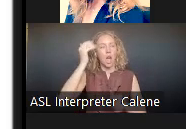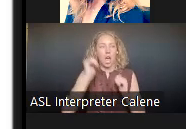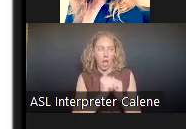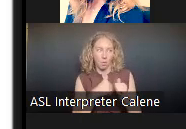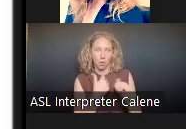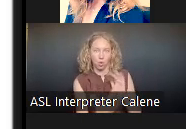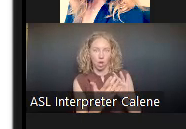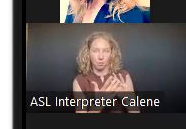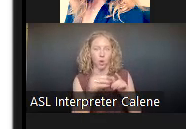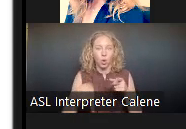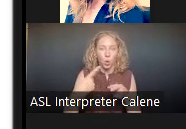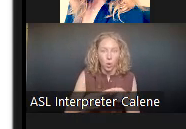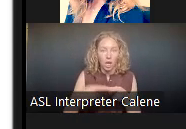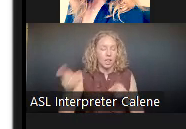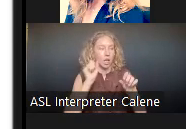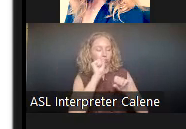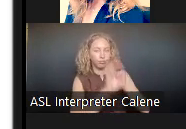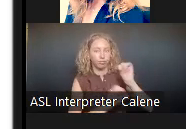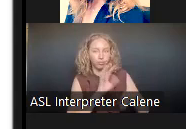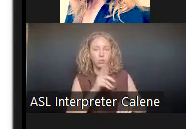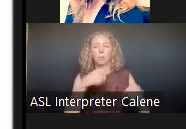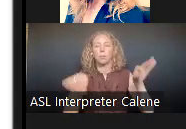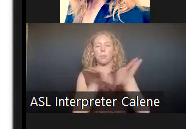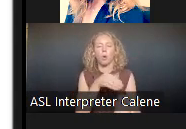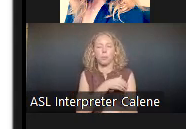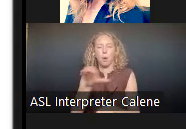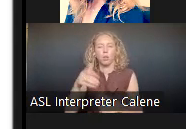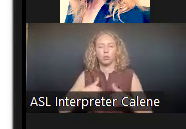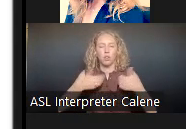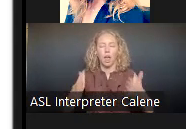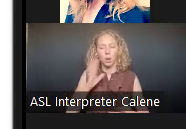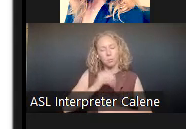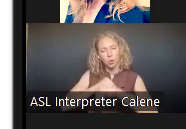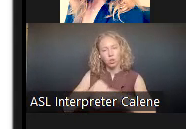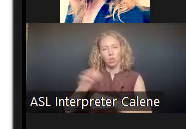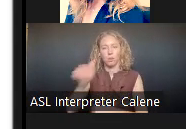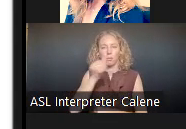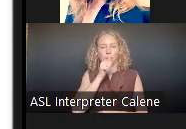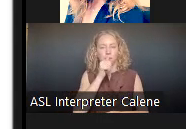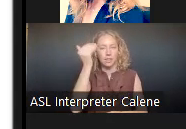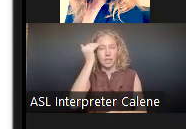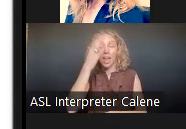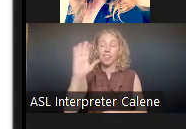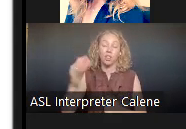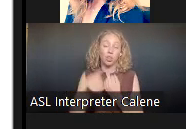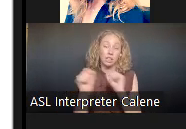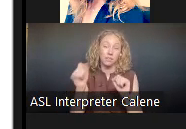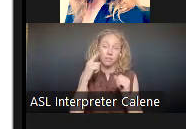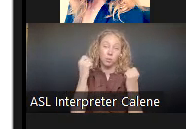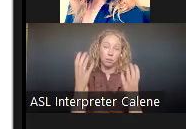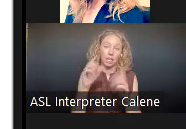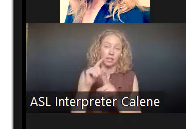contacted. So that's really important in empowering them and protecting their privacy and ultimately their safety in many